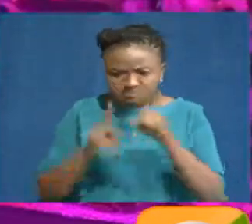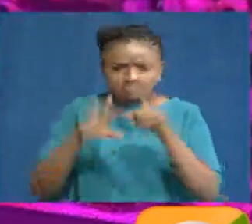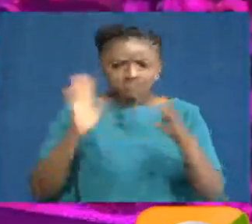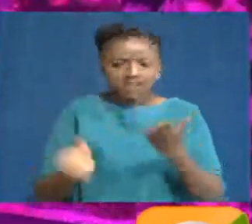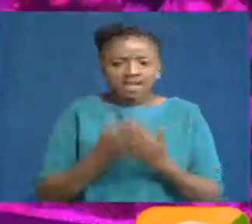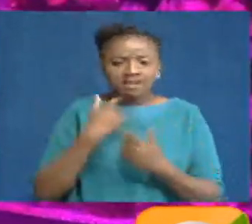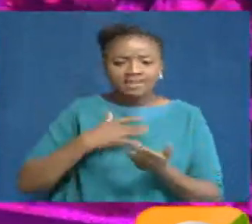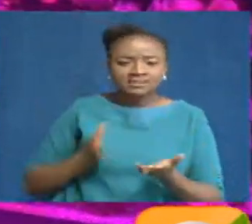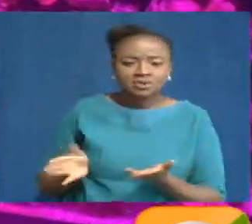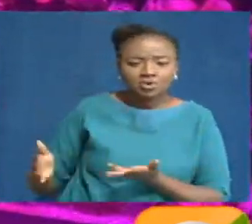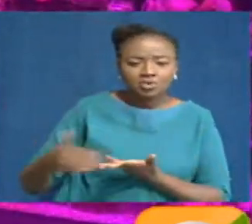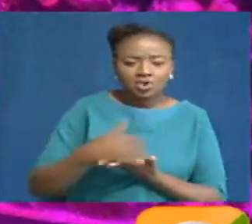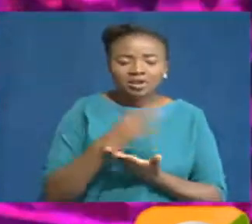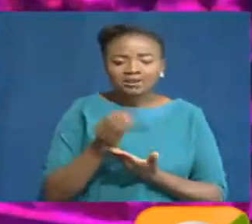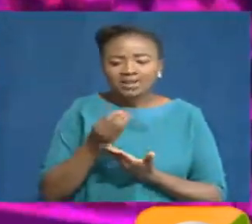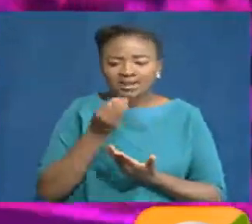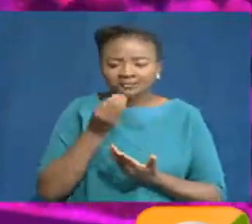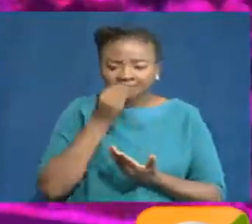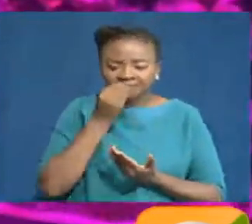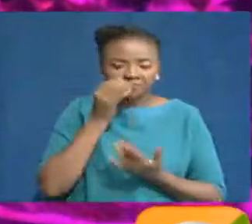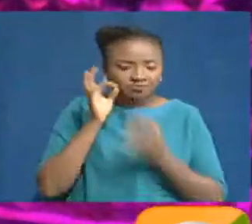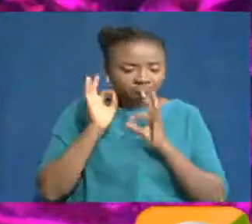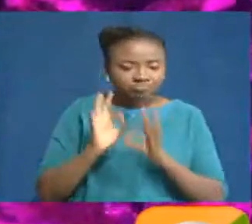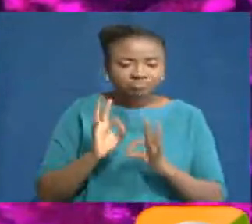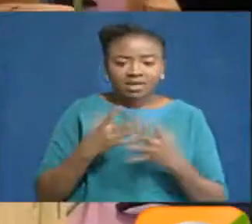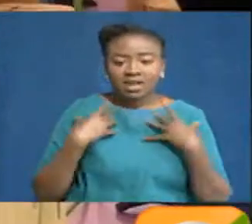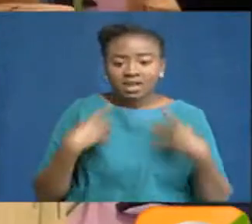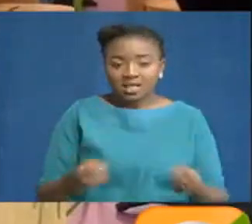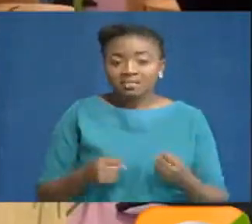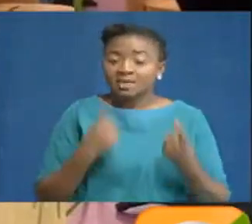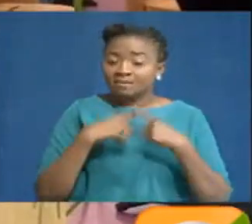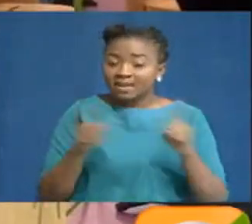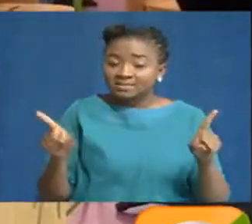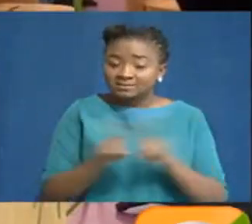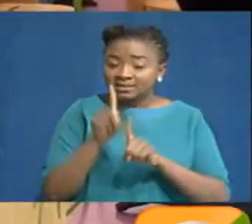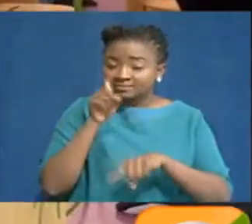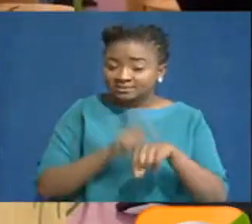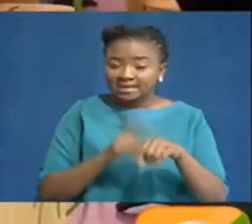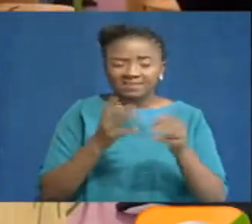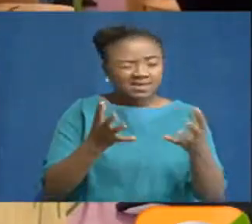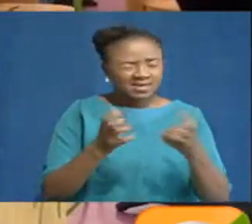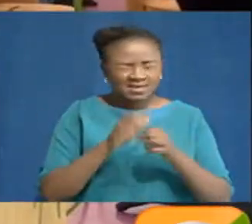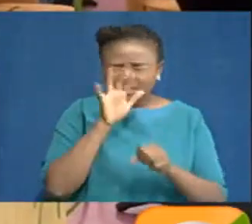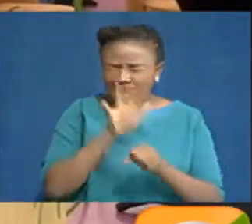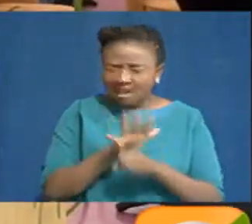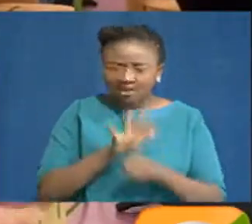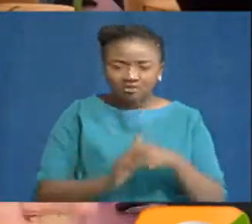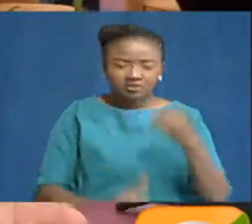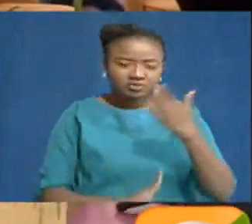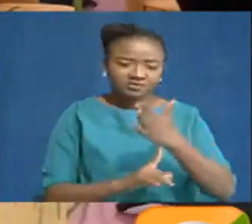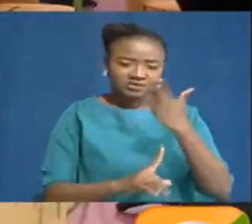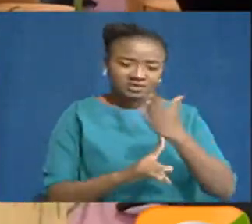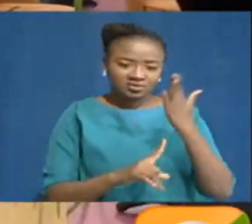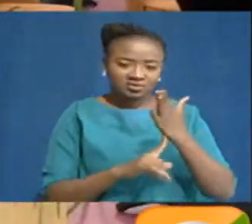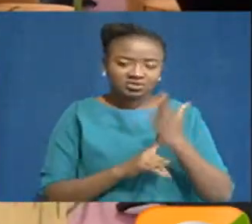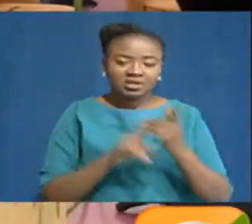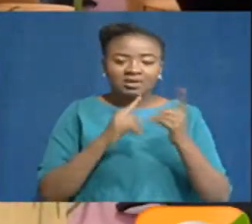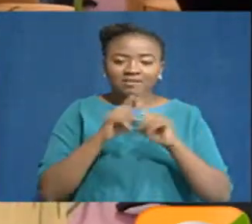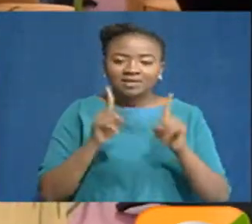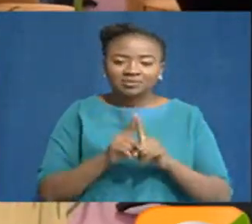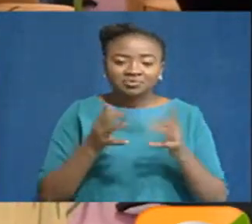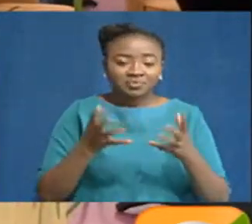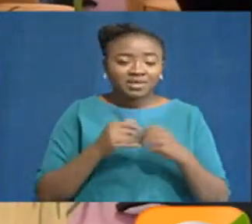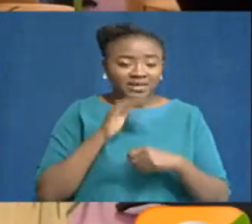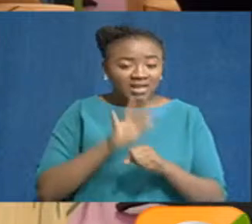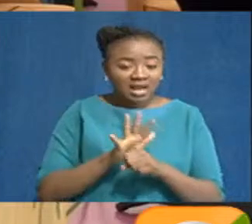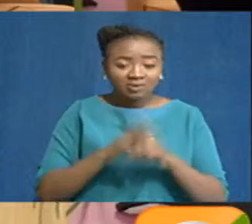a lot of healthy food for a reasonable price. But that needs a lot of technology. And we have to do a lot of